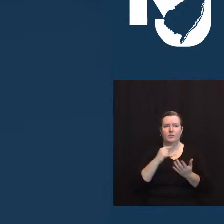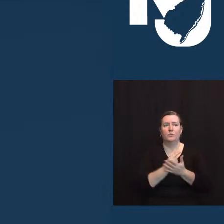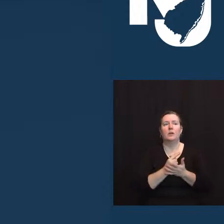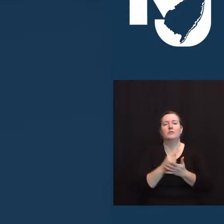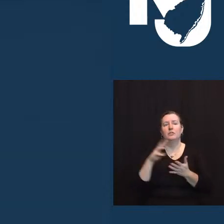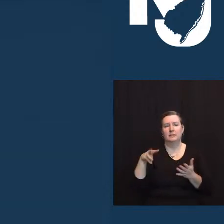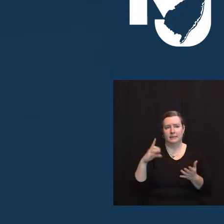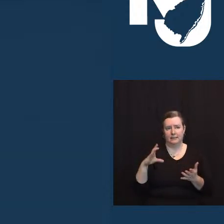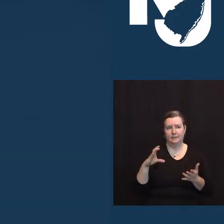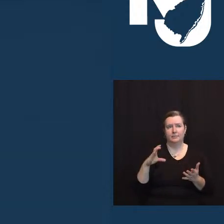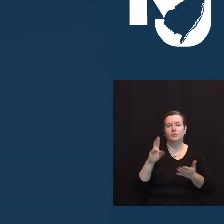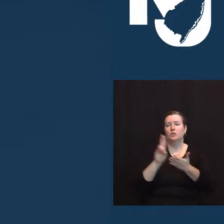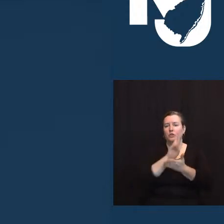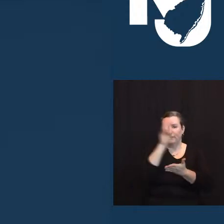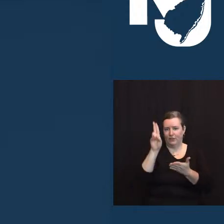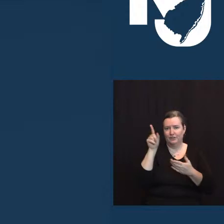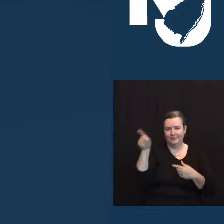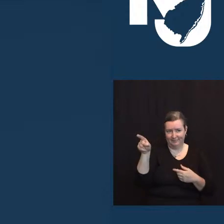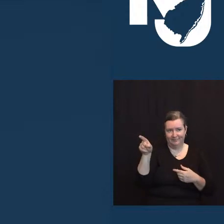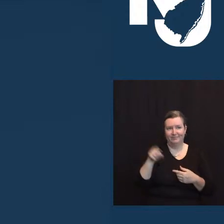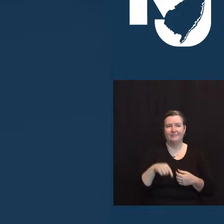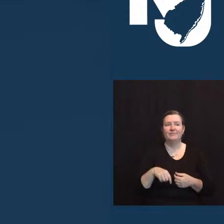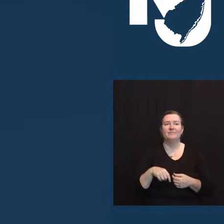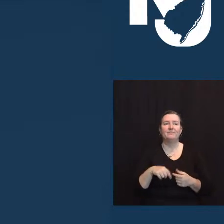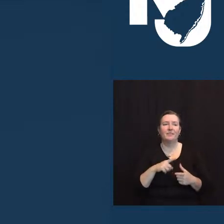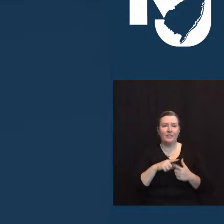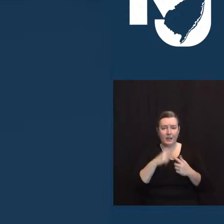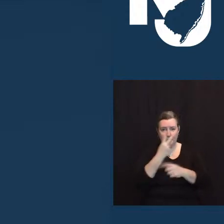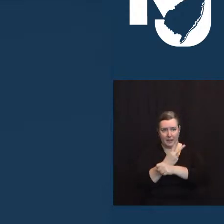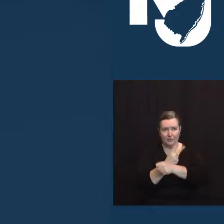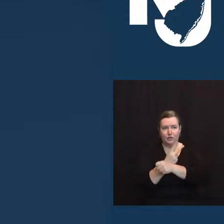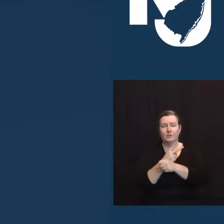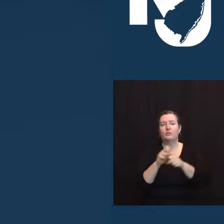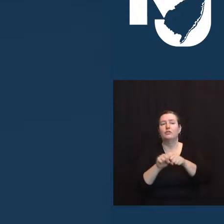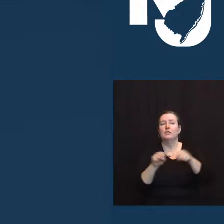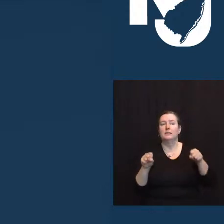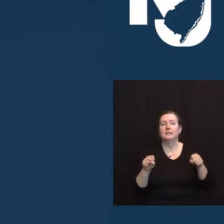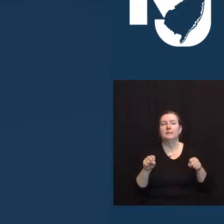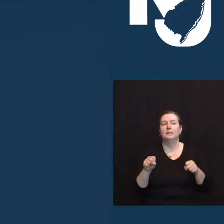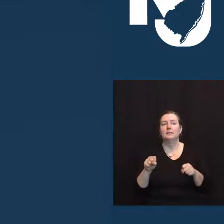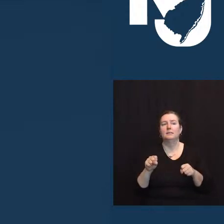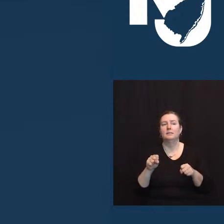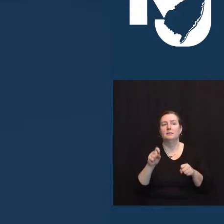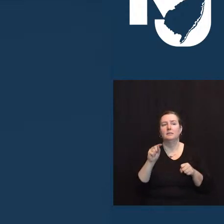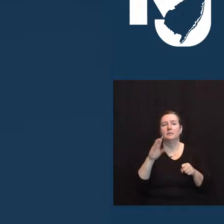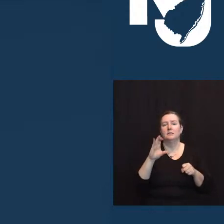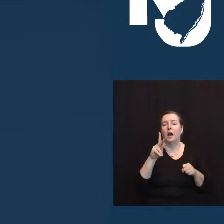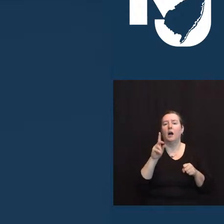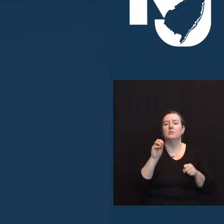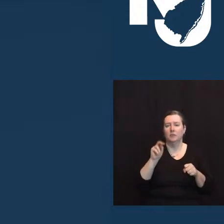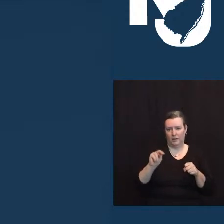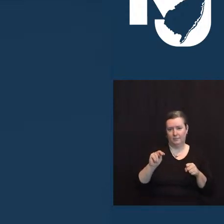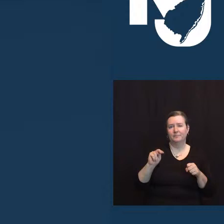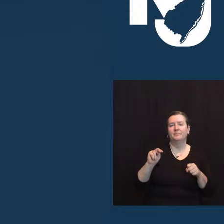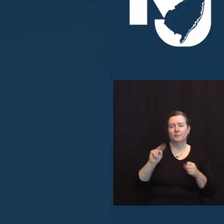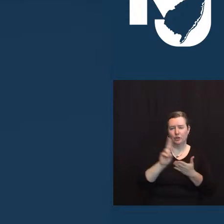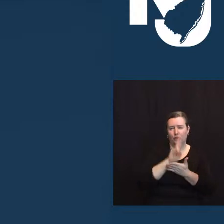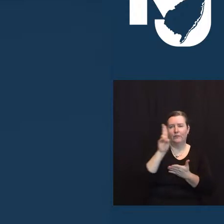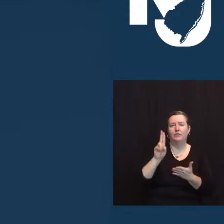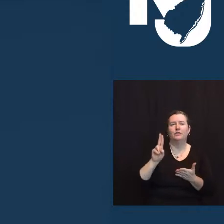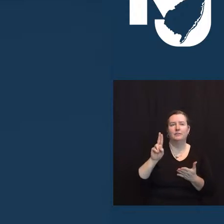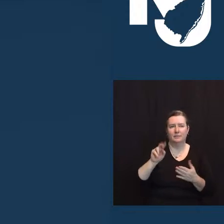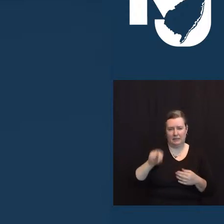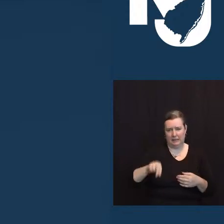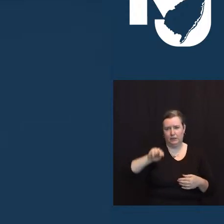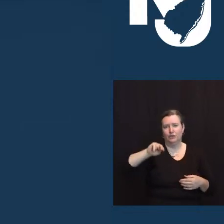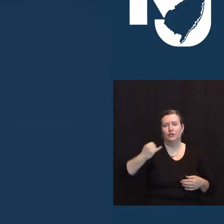degree in educational administration from Stockton University after returning to her home state put her on a new trajectory.